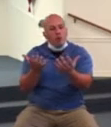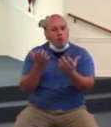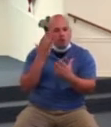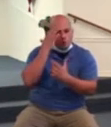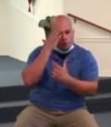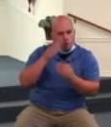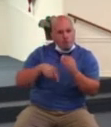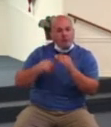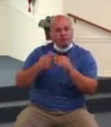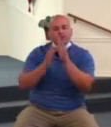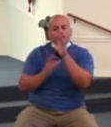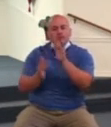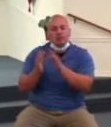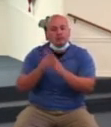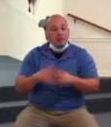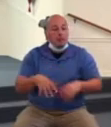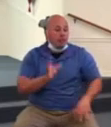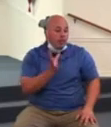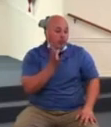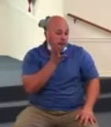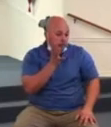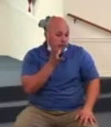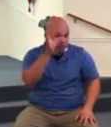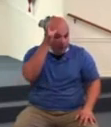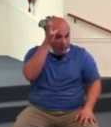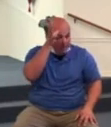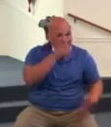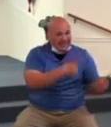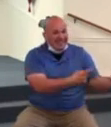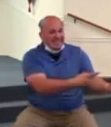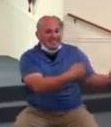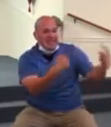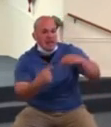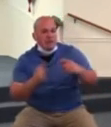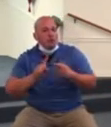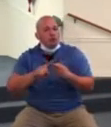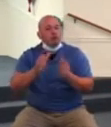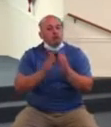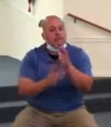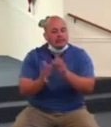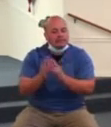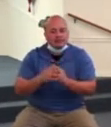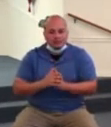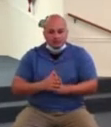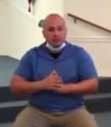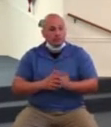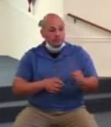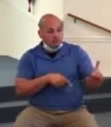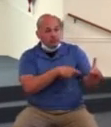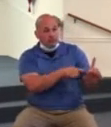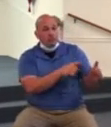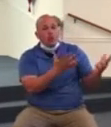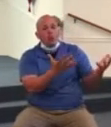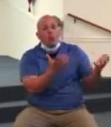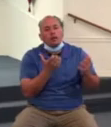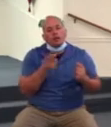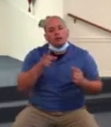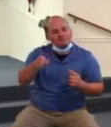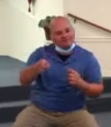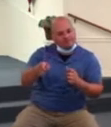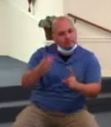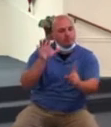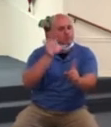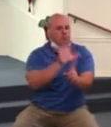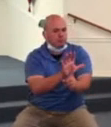parents came to Jesus. They pursued him to have him place his hands on their babies. The rich